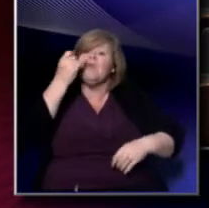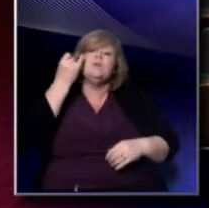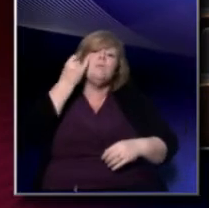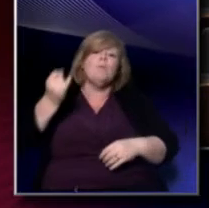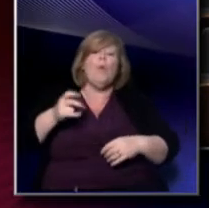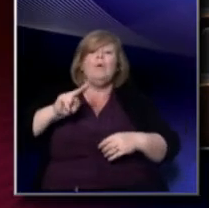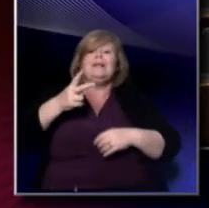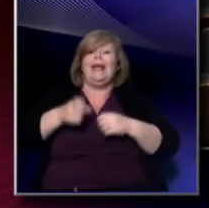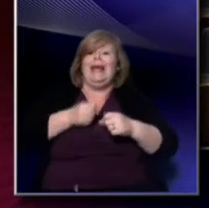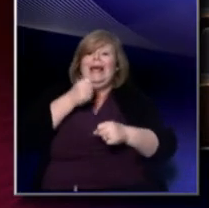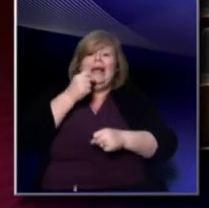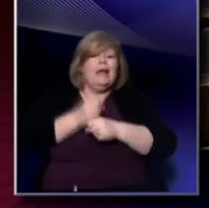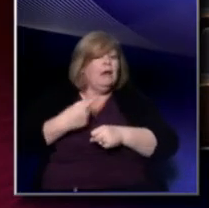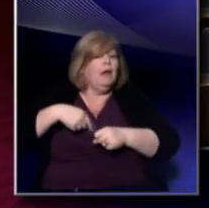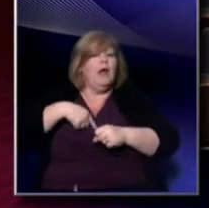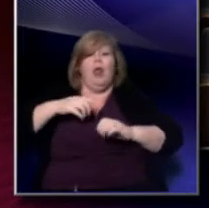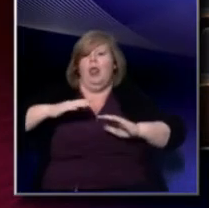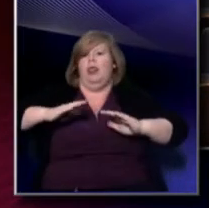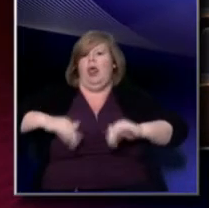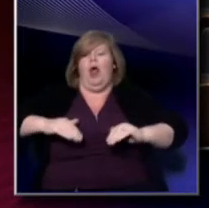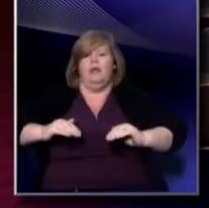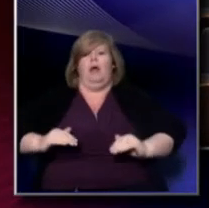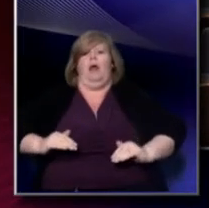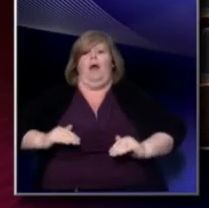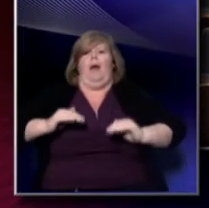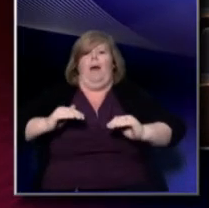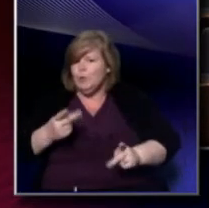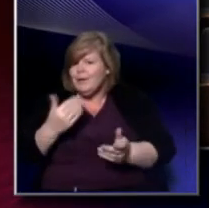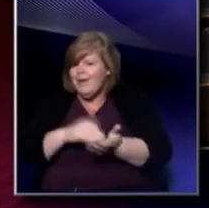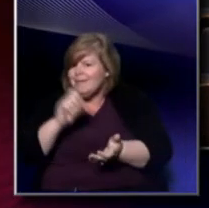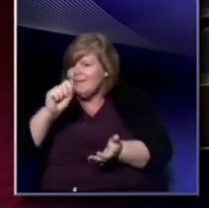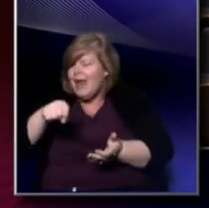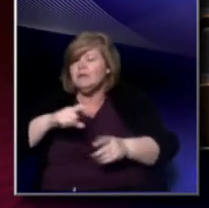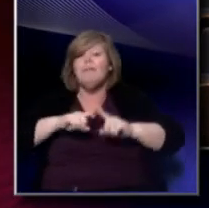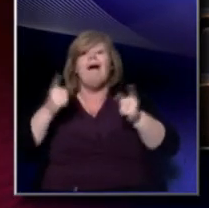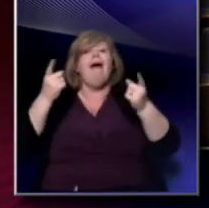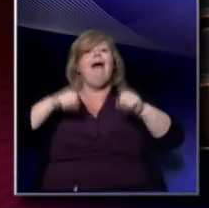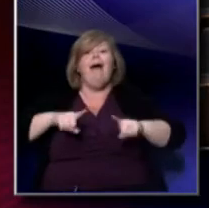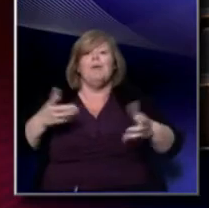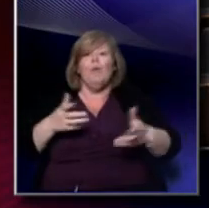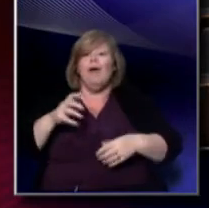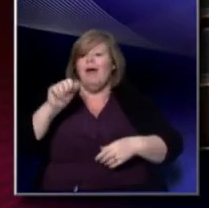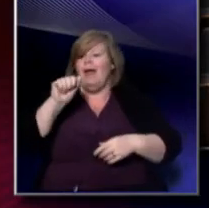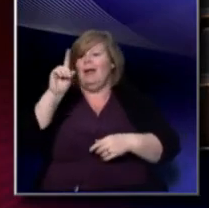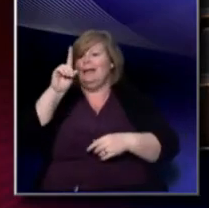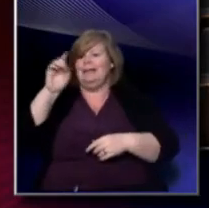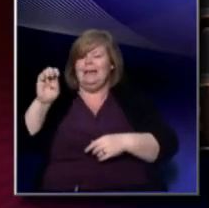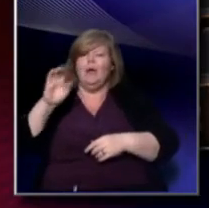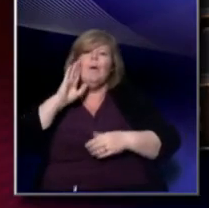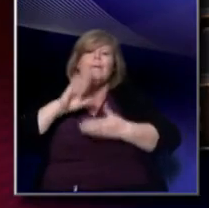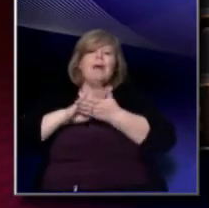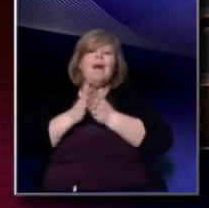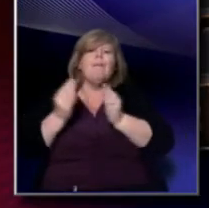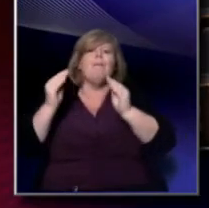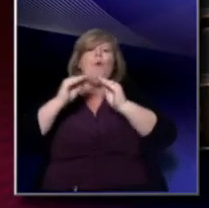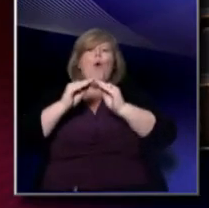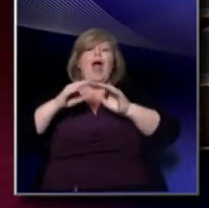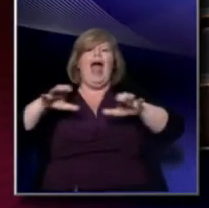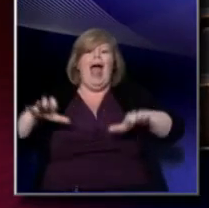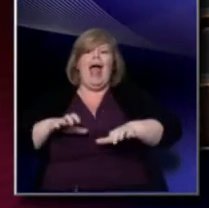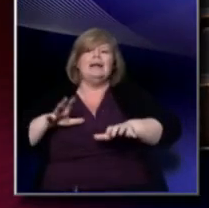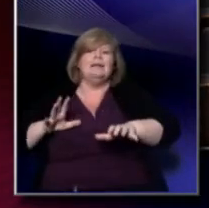year we're not out of school improvement, we will continue. ADE will take a more active role in assisting